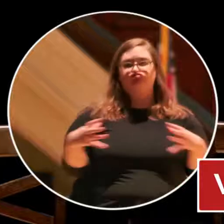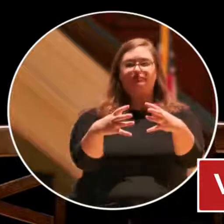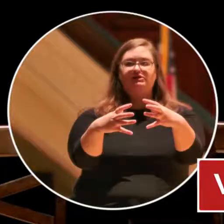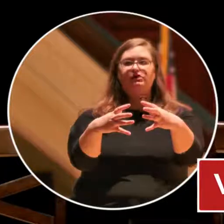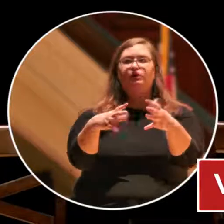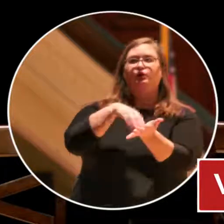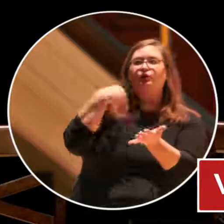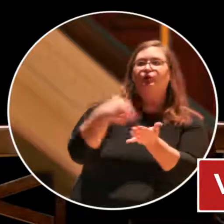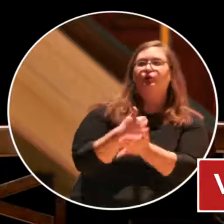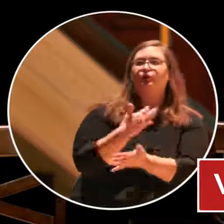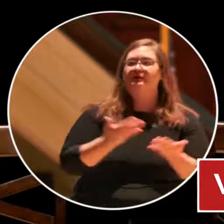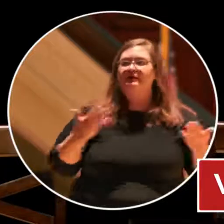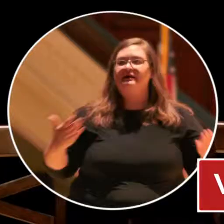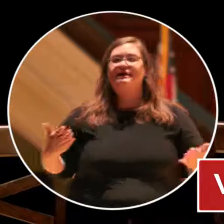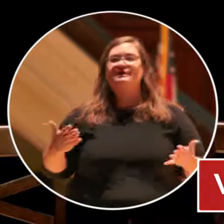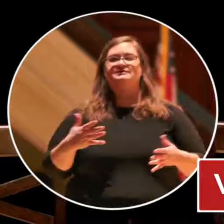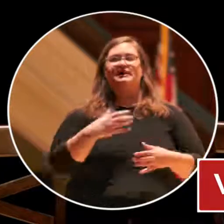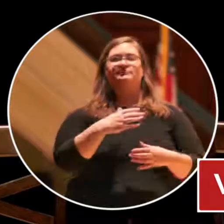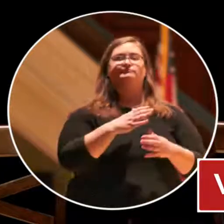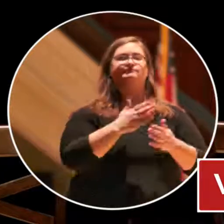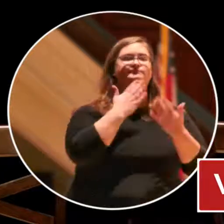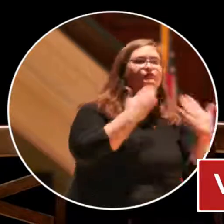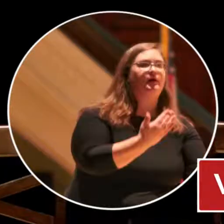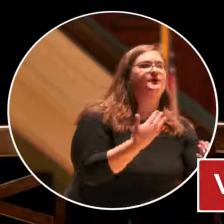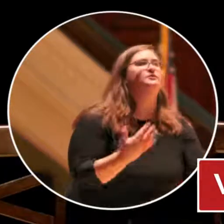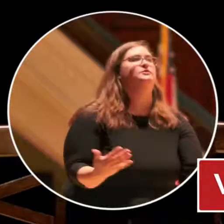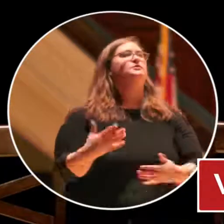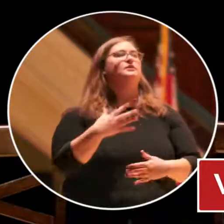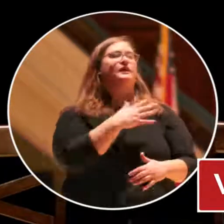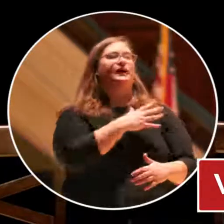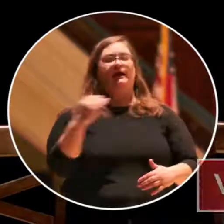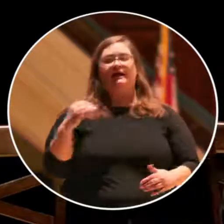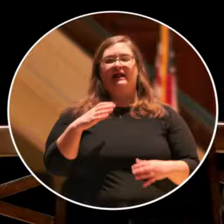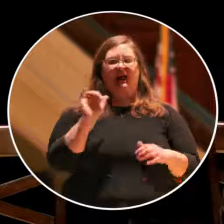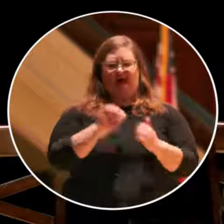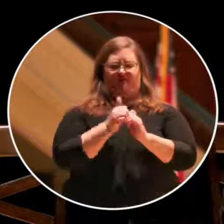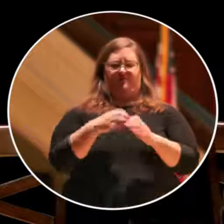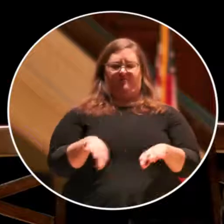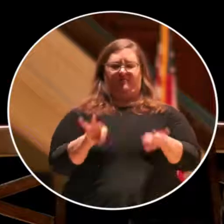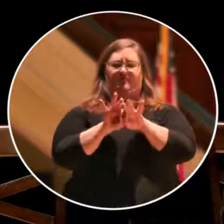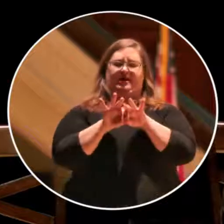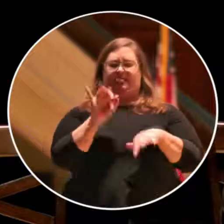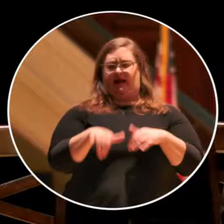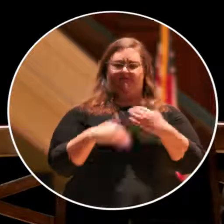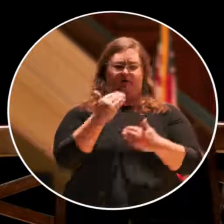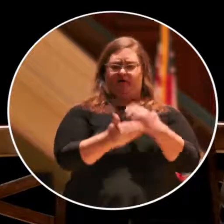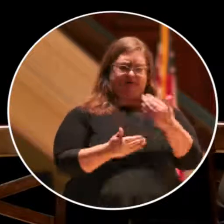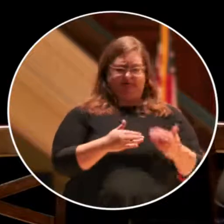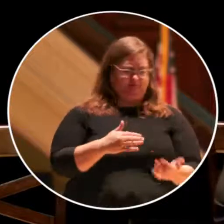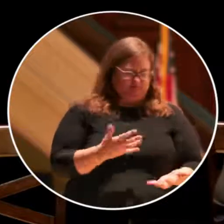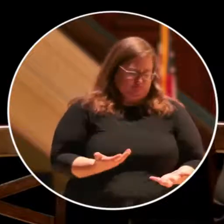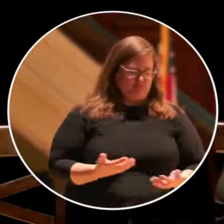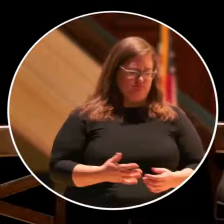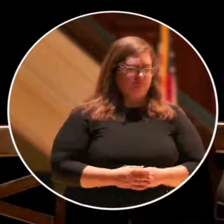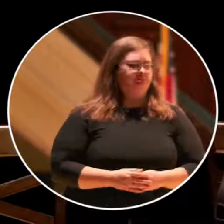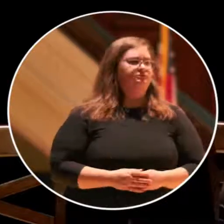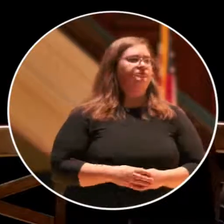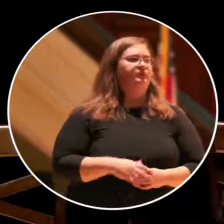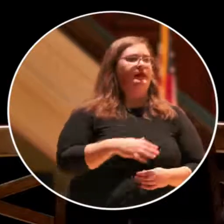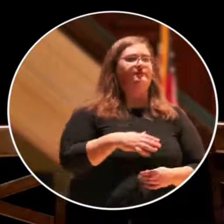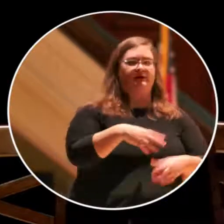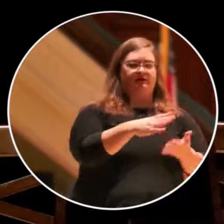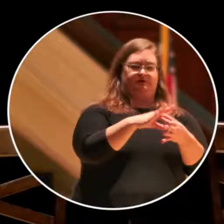us about gratitude along the way, how important that is in the process, with her talk, Nature versus